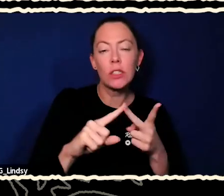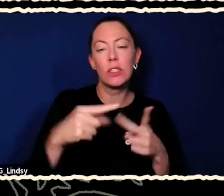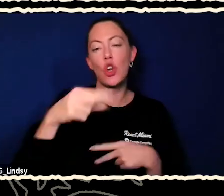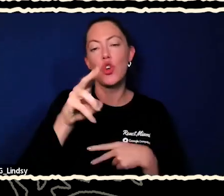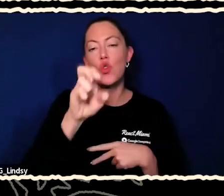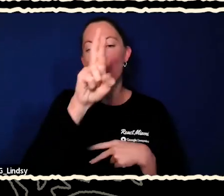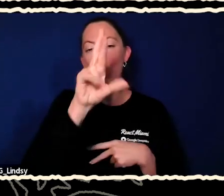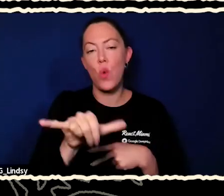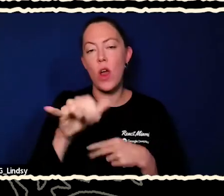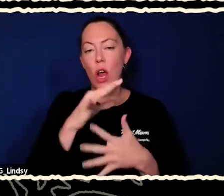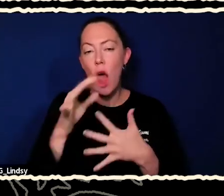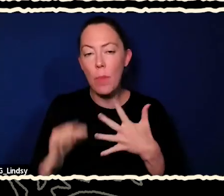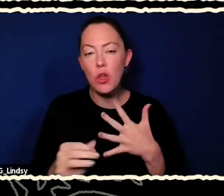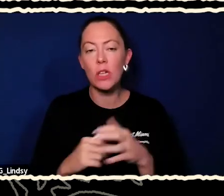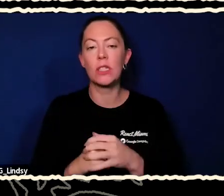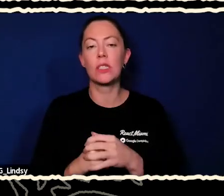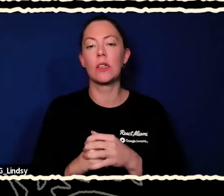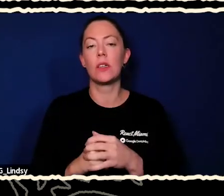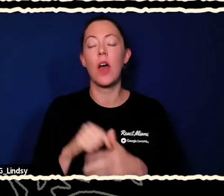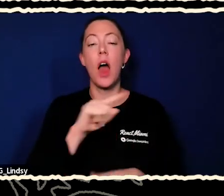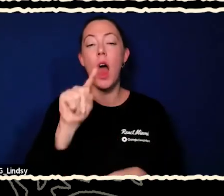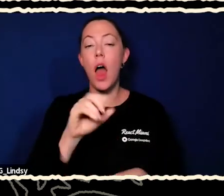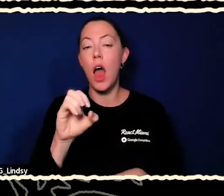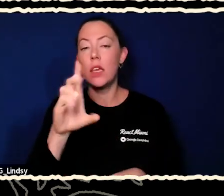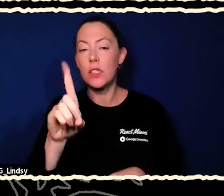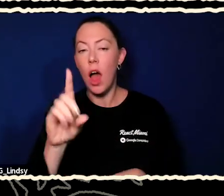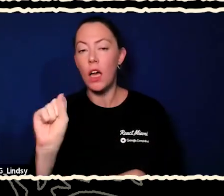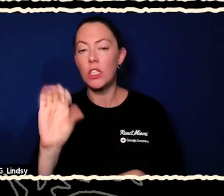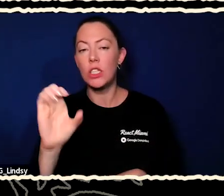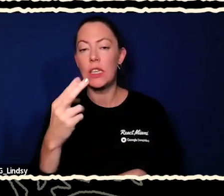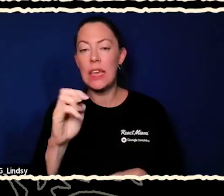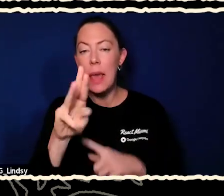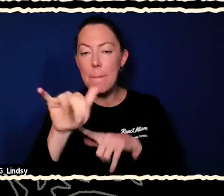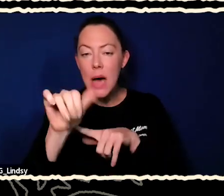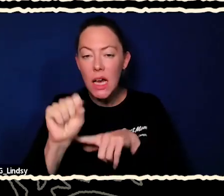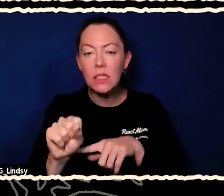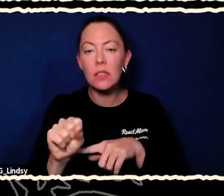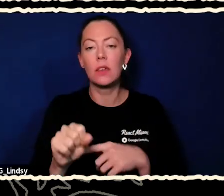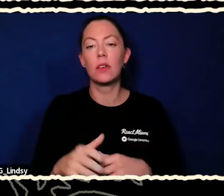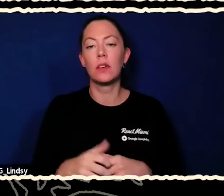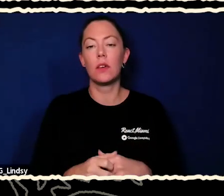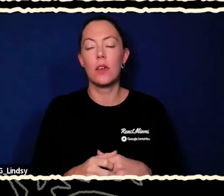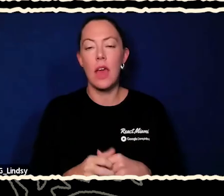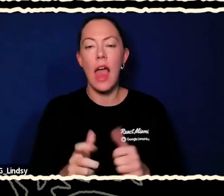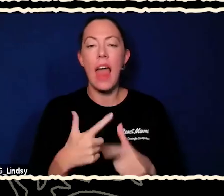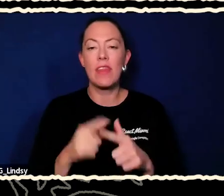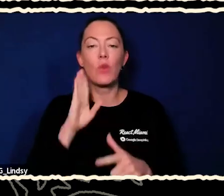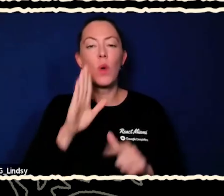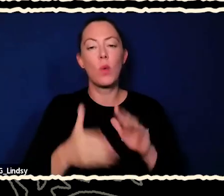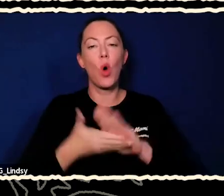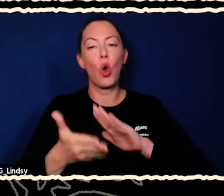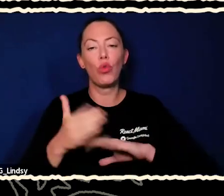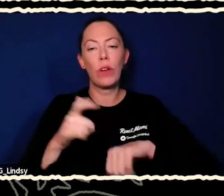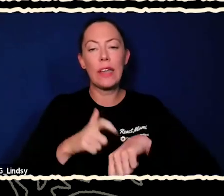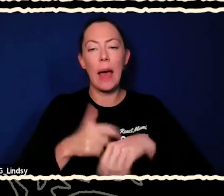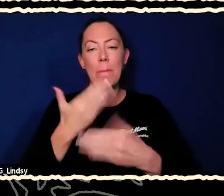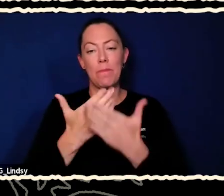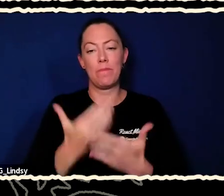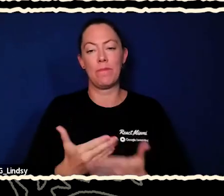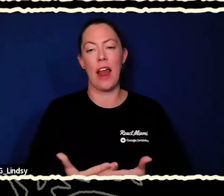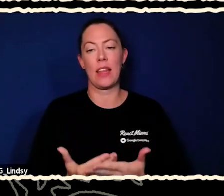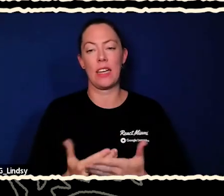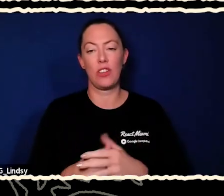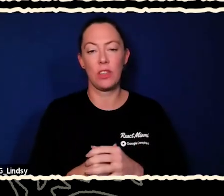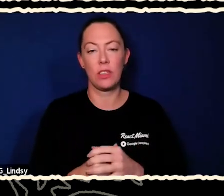Zod schemas separately and runtime validation if runtime validation is needed in forms. What